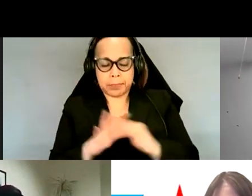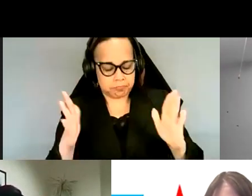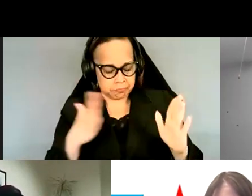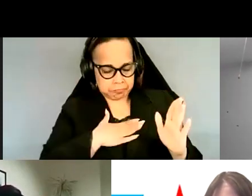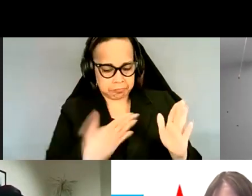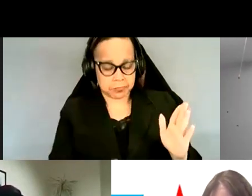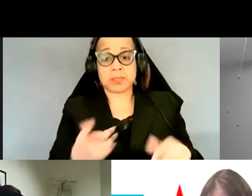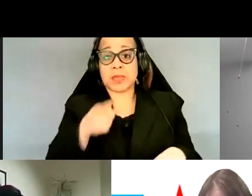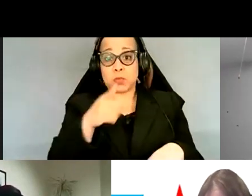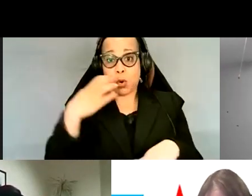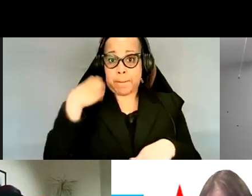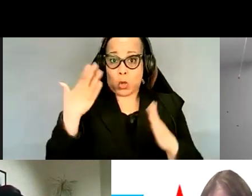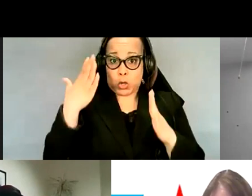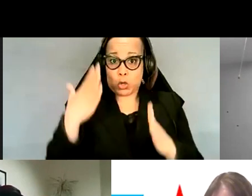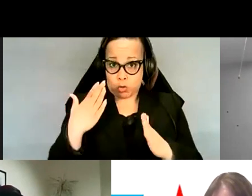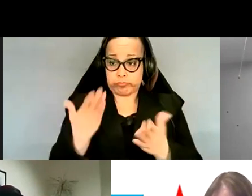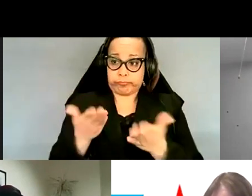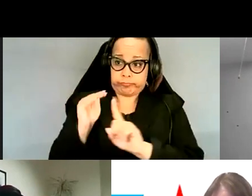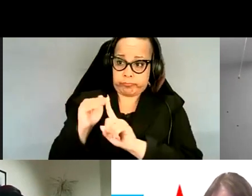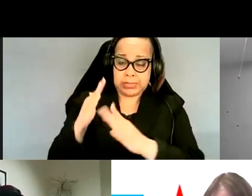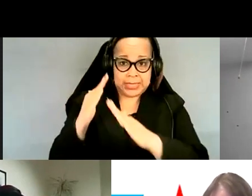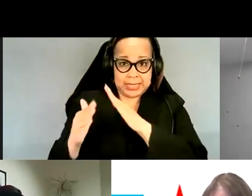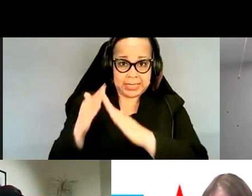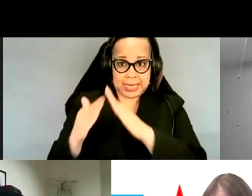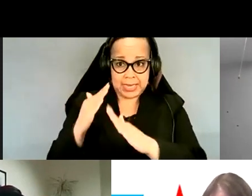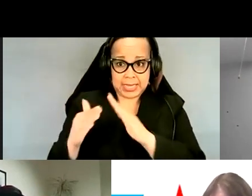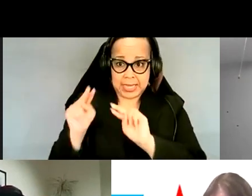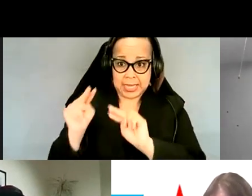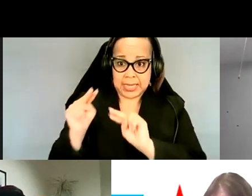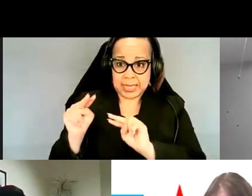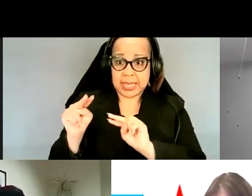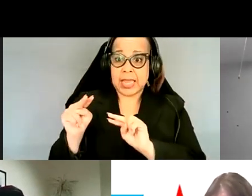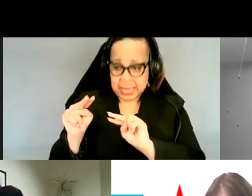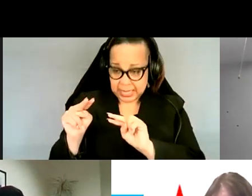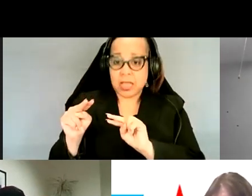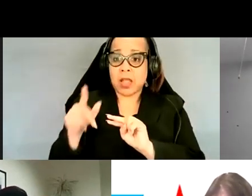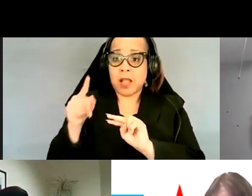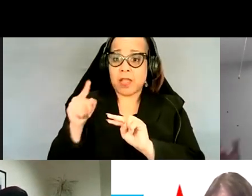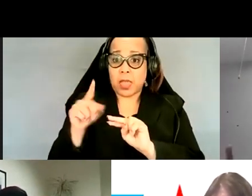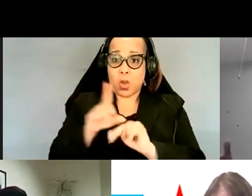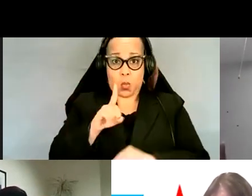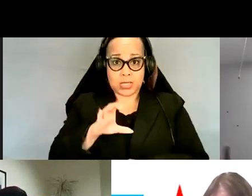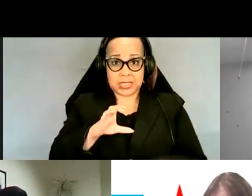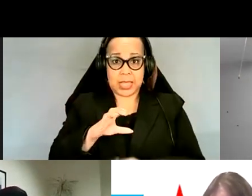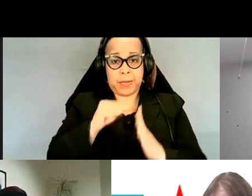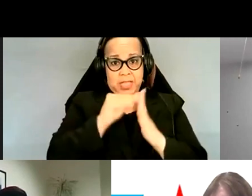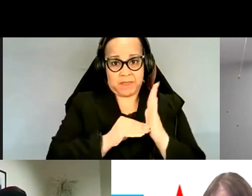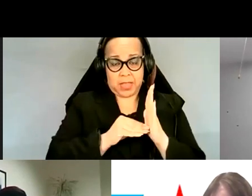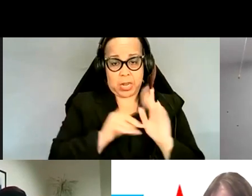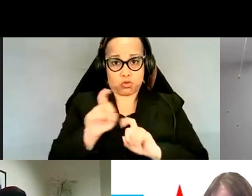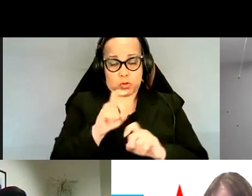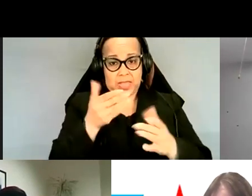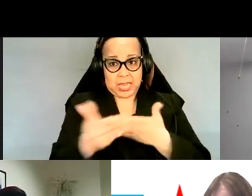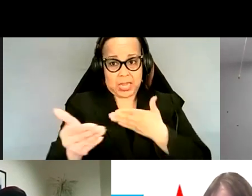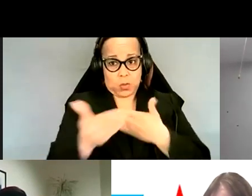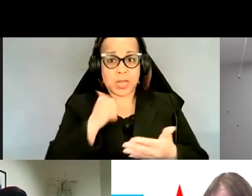Absolutely. So if your employer inquired at the city and they got ahead of the game and they're in 1C, but they filled out a survey anyway,